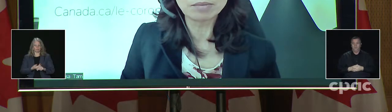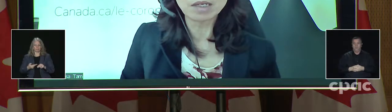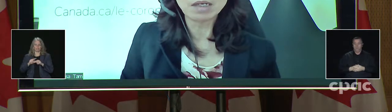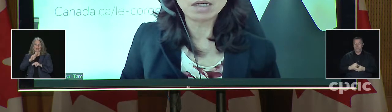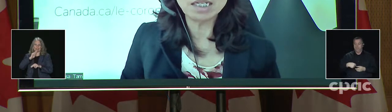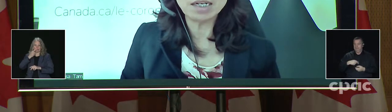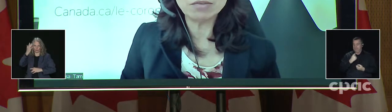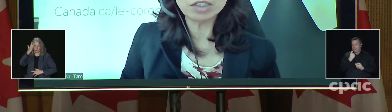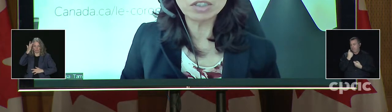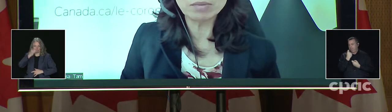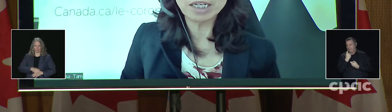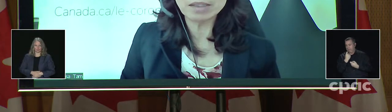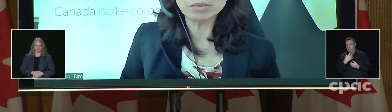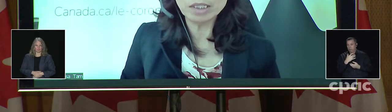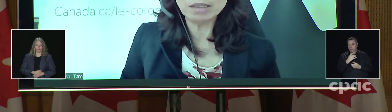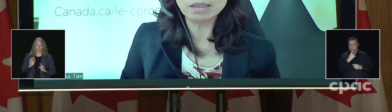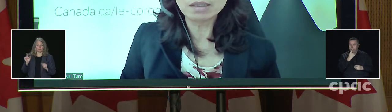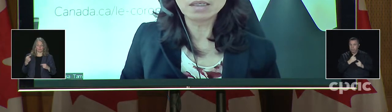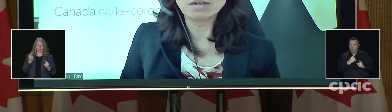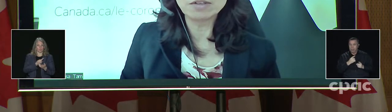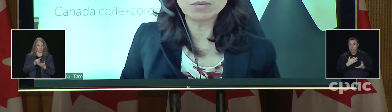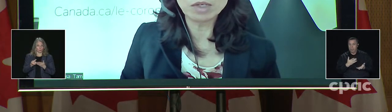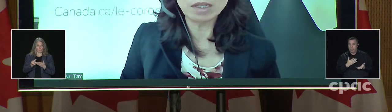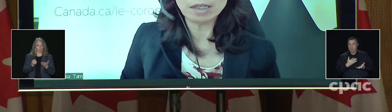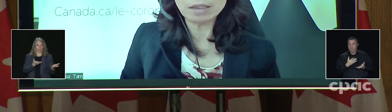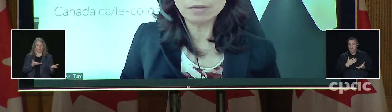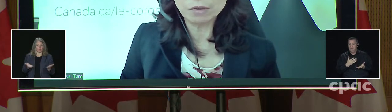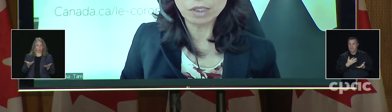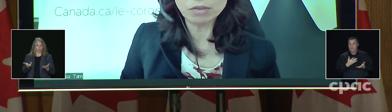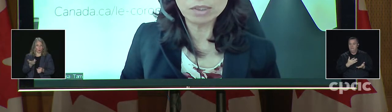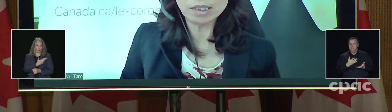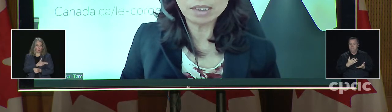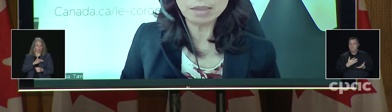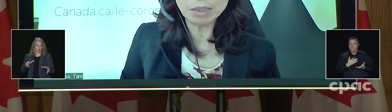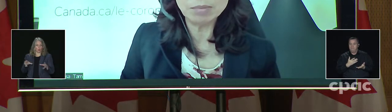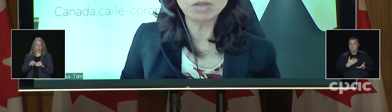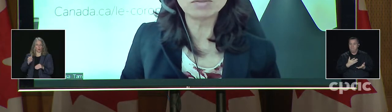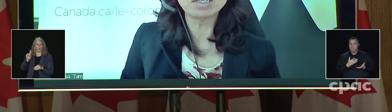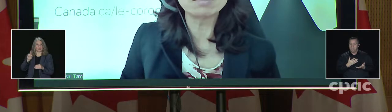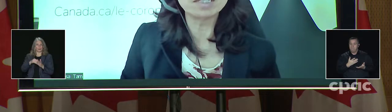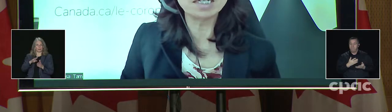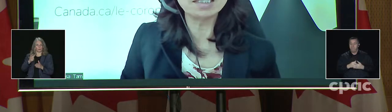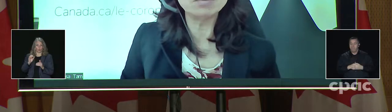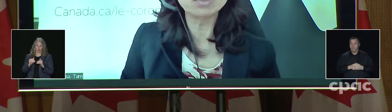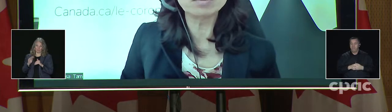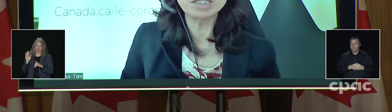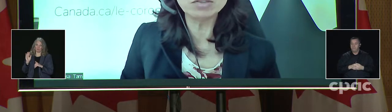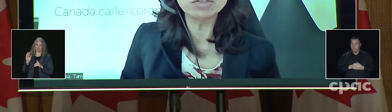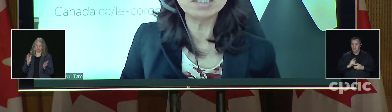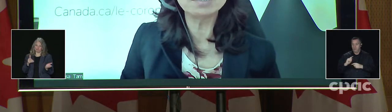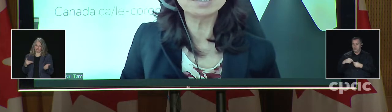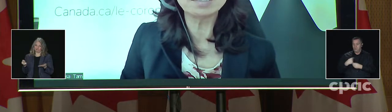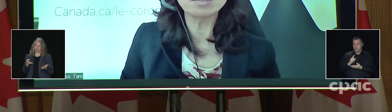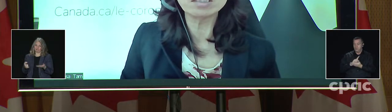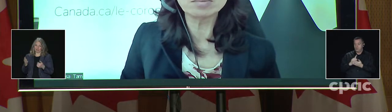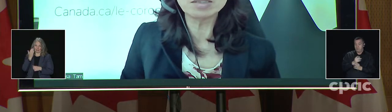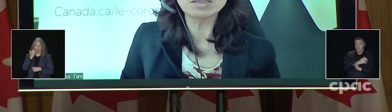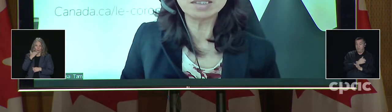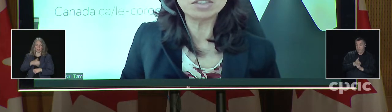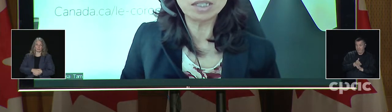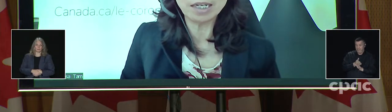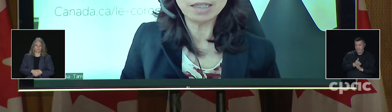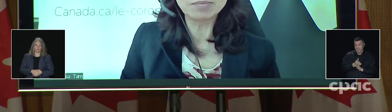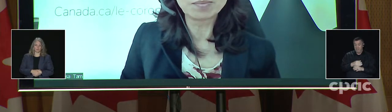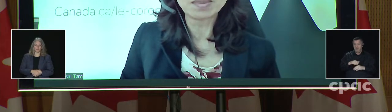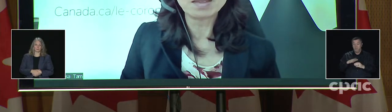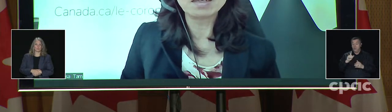again. On average, in the past week, over 1,460 people with COVID-19 were being treated in our hospitals